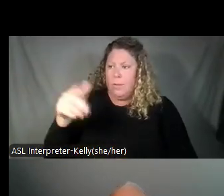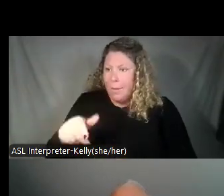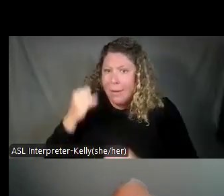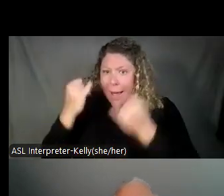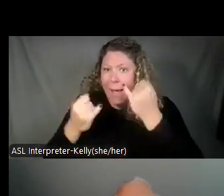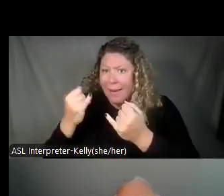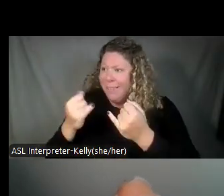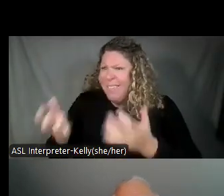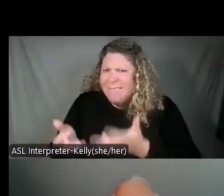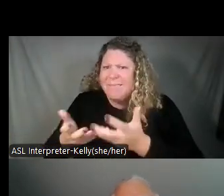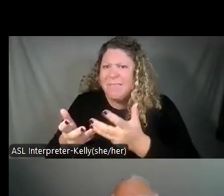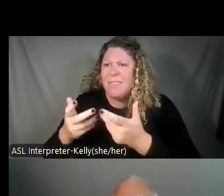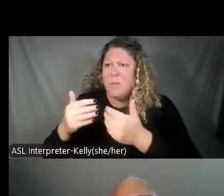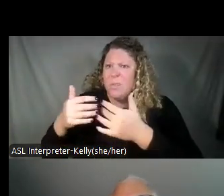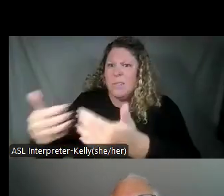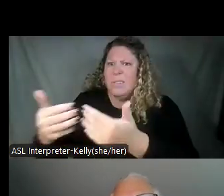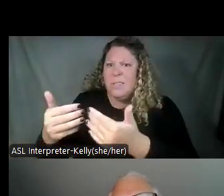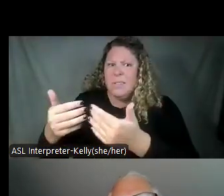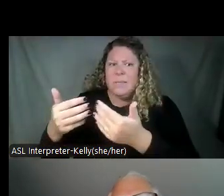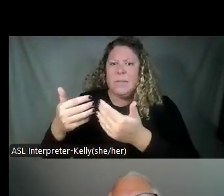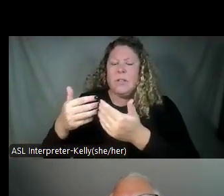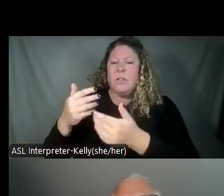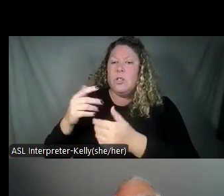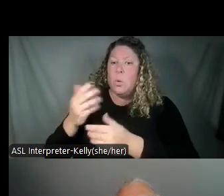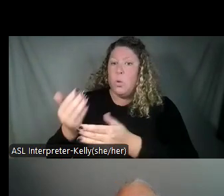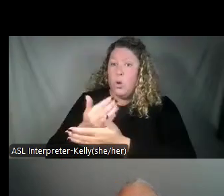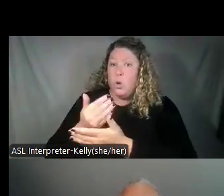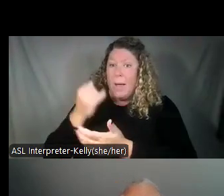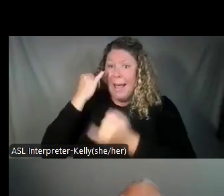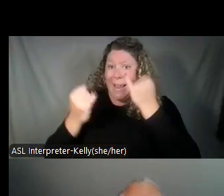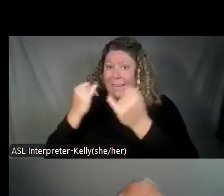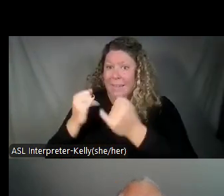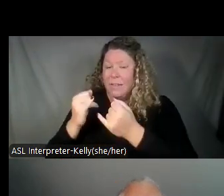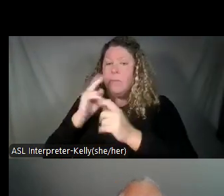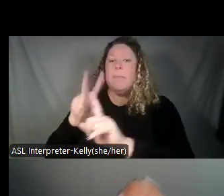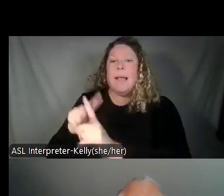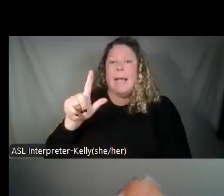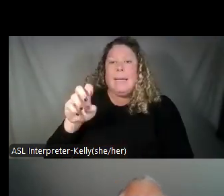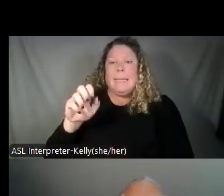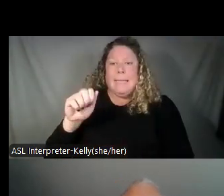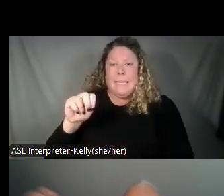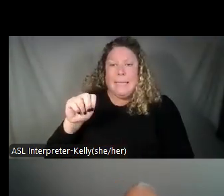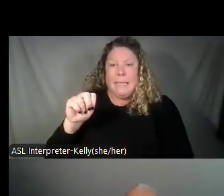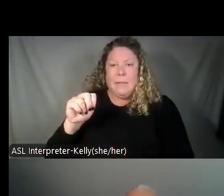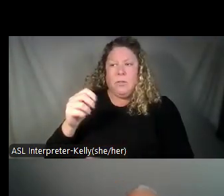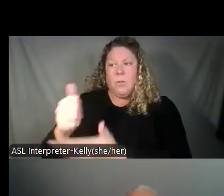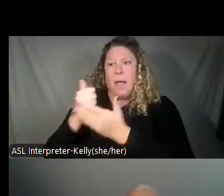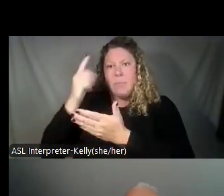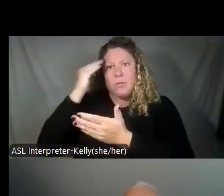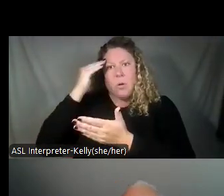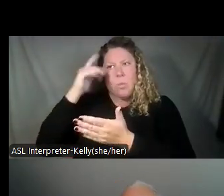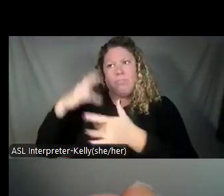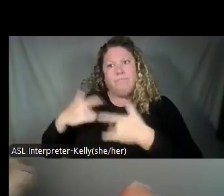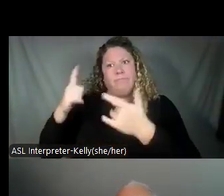And so we use lean startup on those new ideas to create the strategy for the future. So instead of